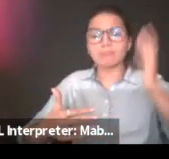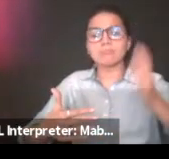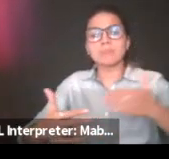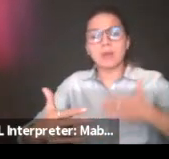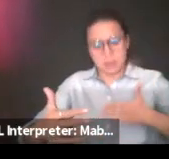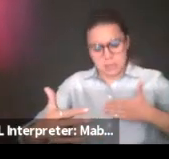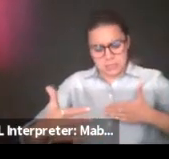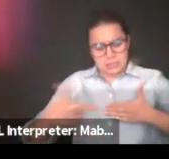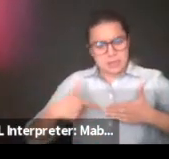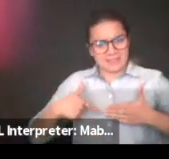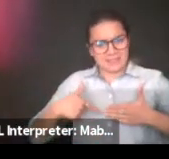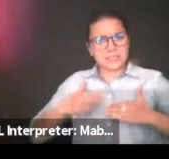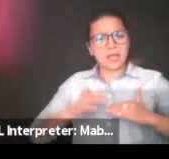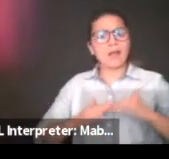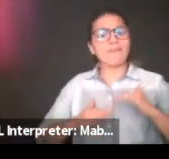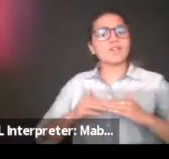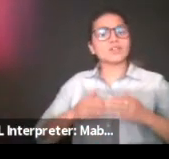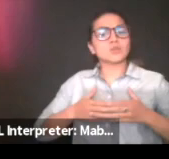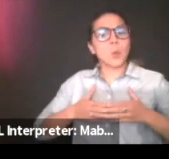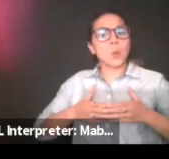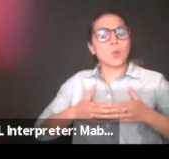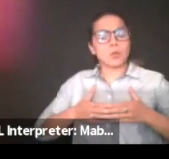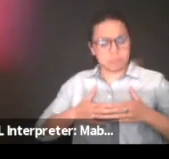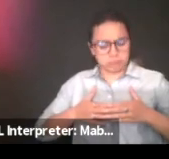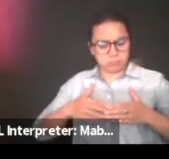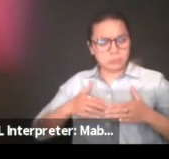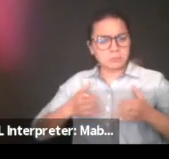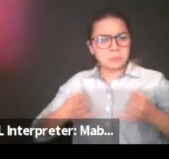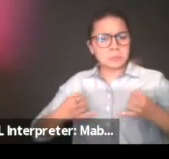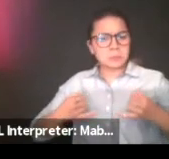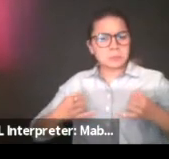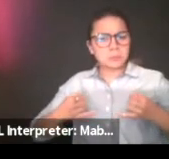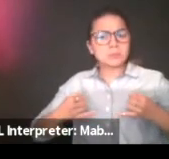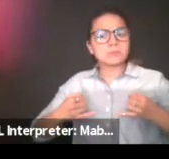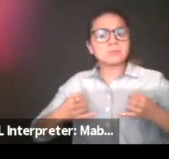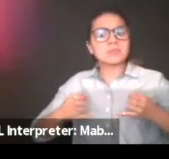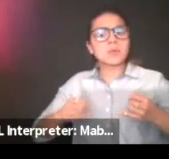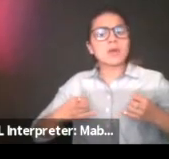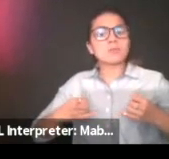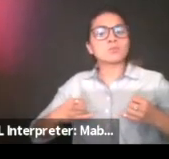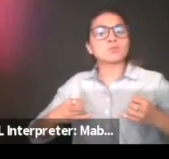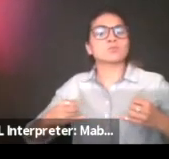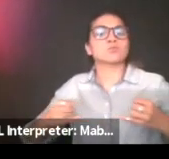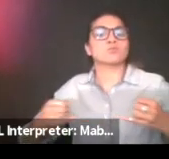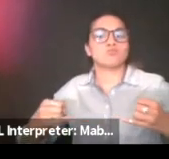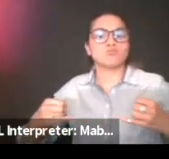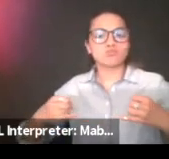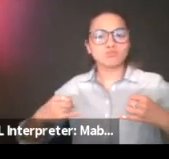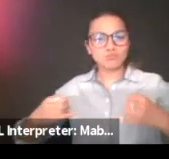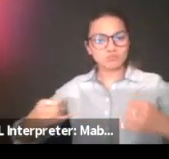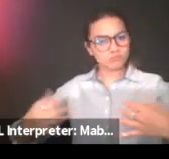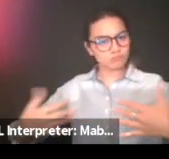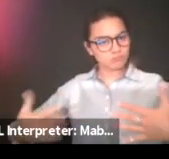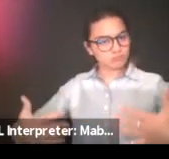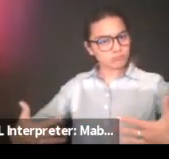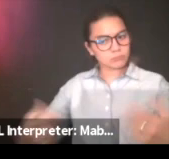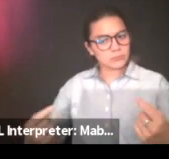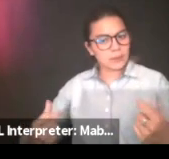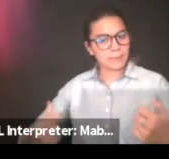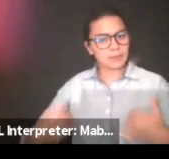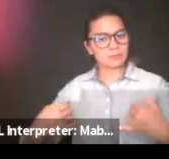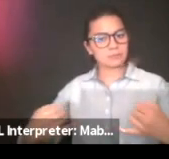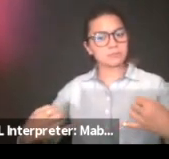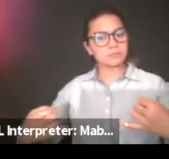zone, into the growth zone, but there might be things you can do from right inside that comfort zone too, to lean